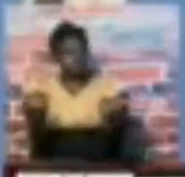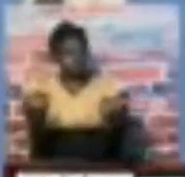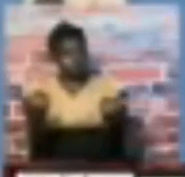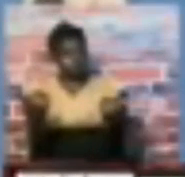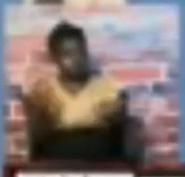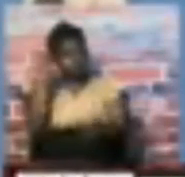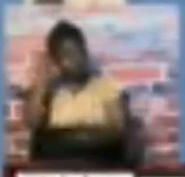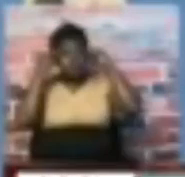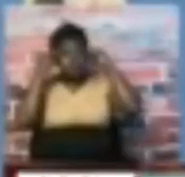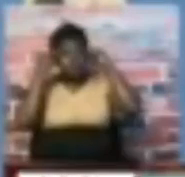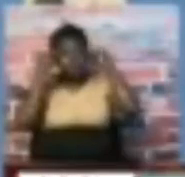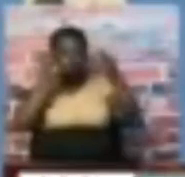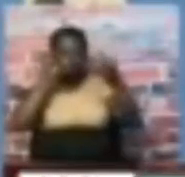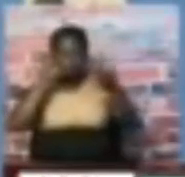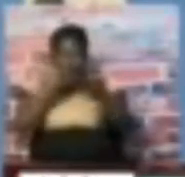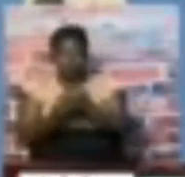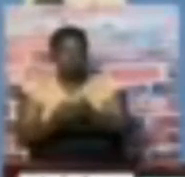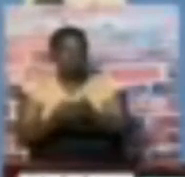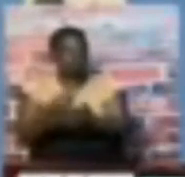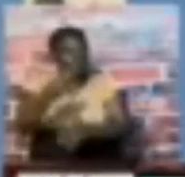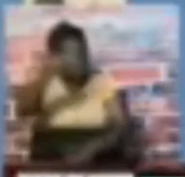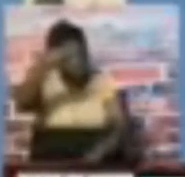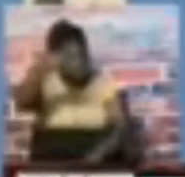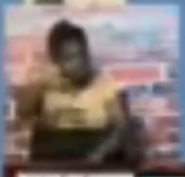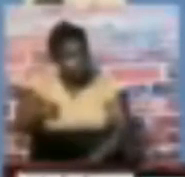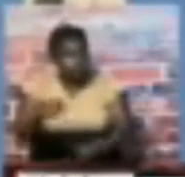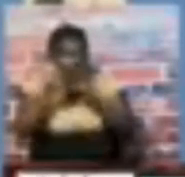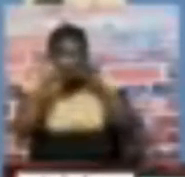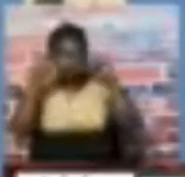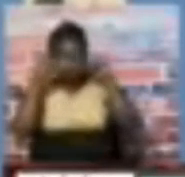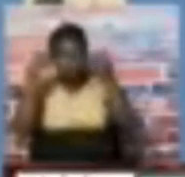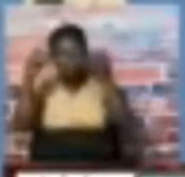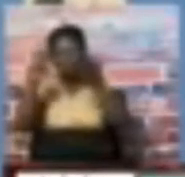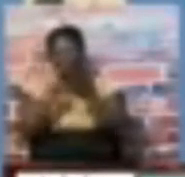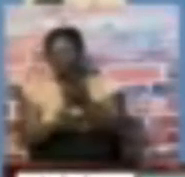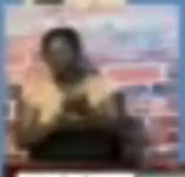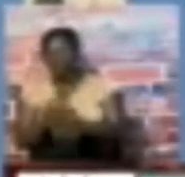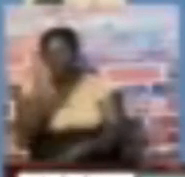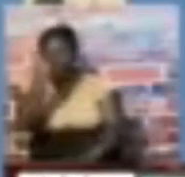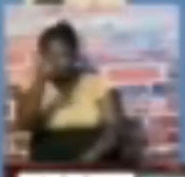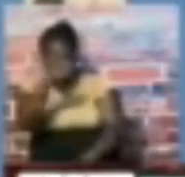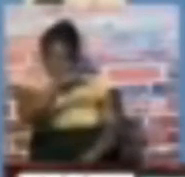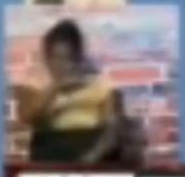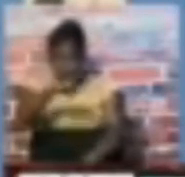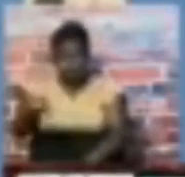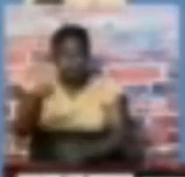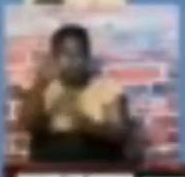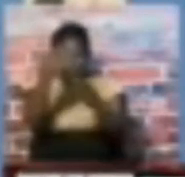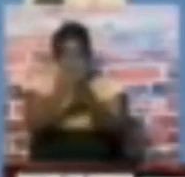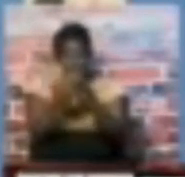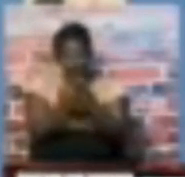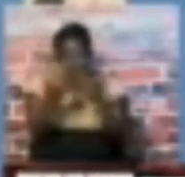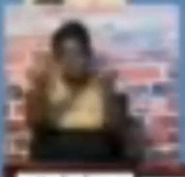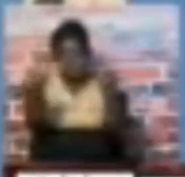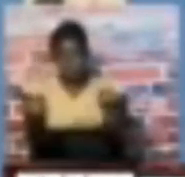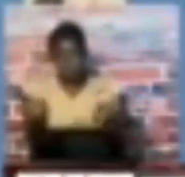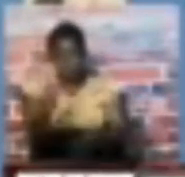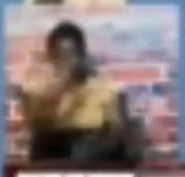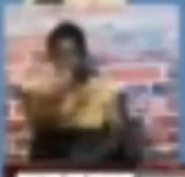the other measures, so let's use this one week, between now and the